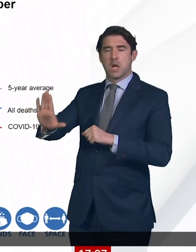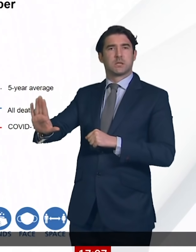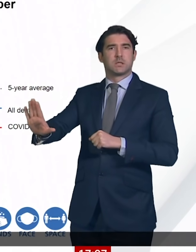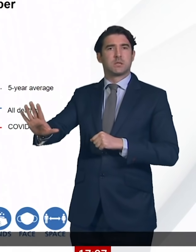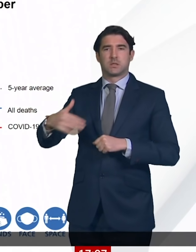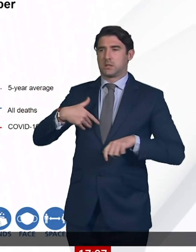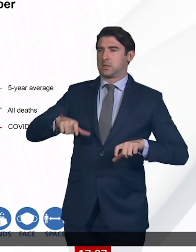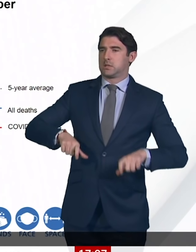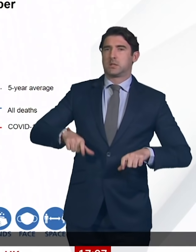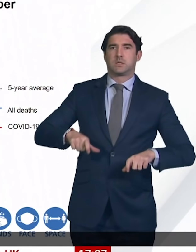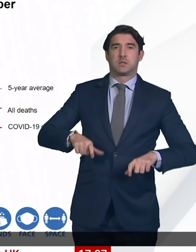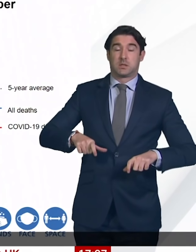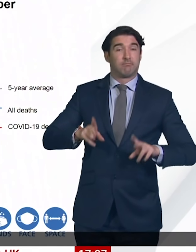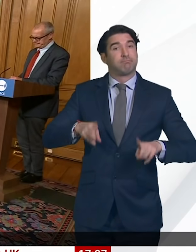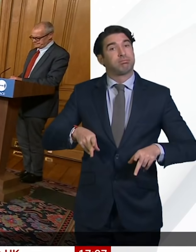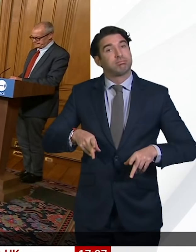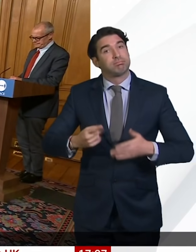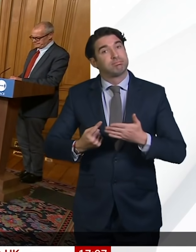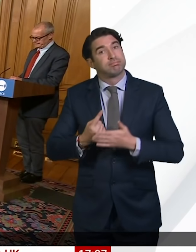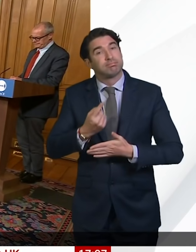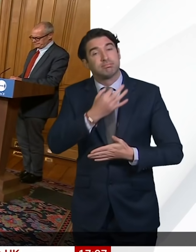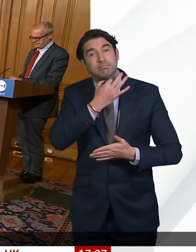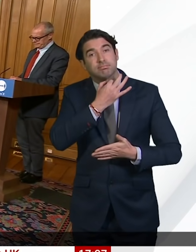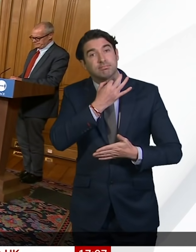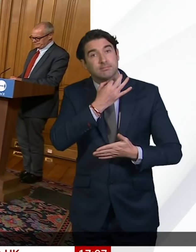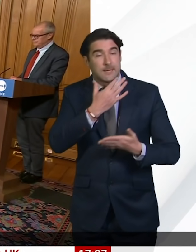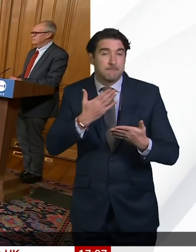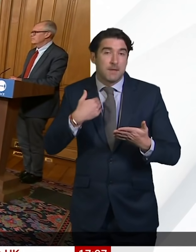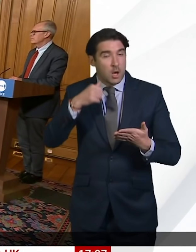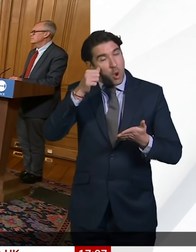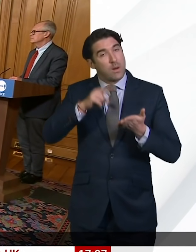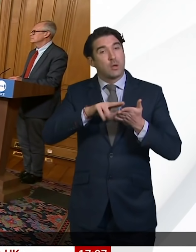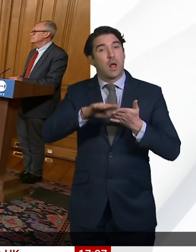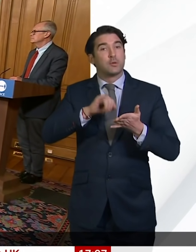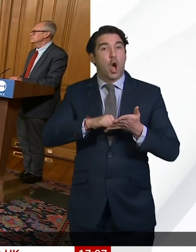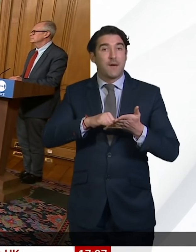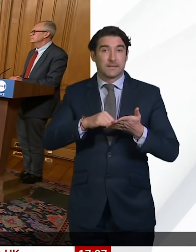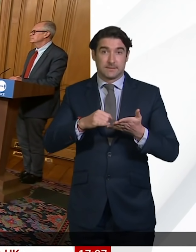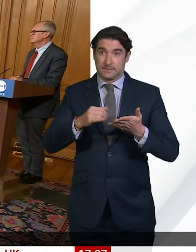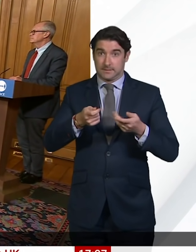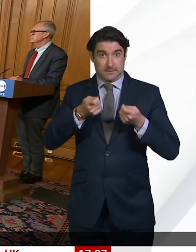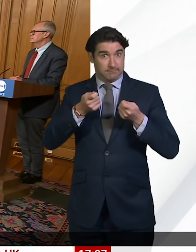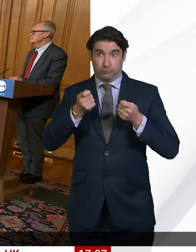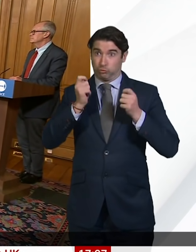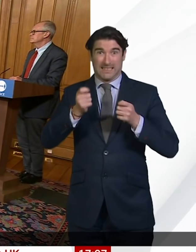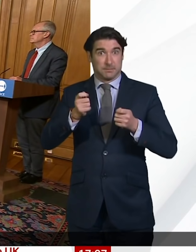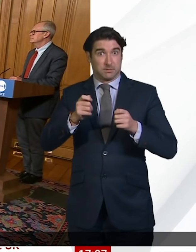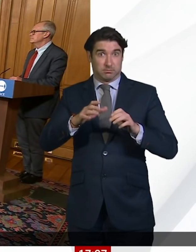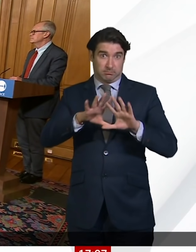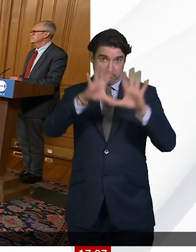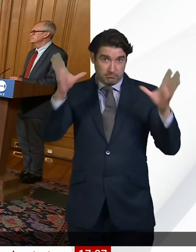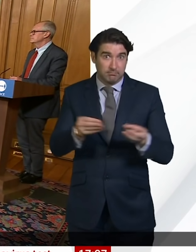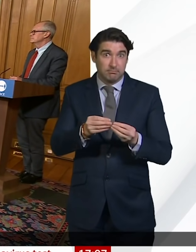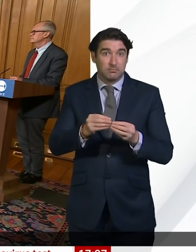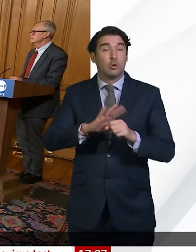effectively, or in the long run, because of the economic impacts of the interventions we have. So all-cause mortality